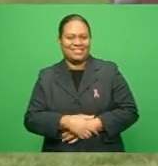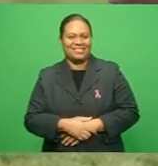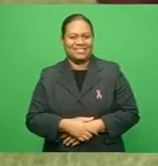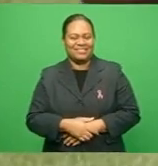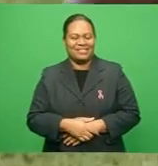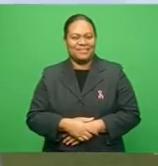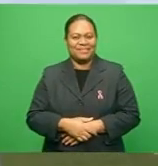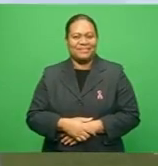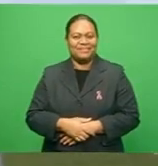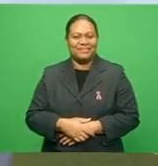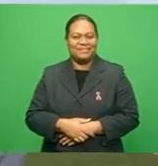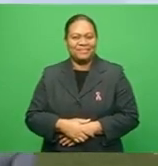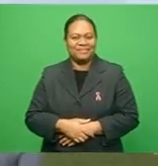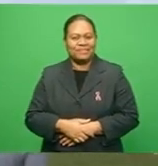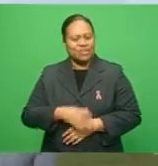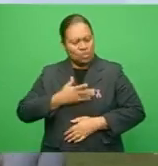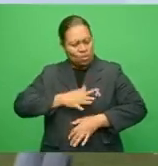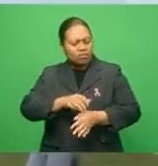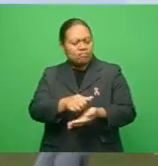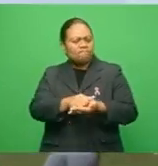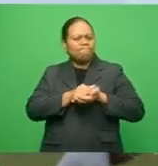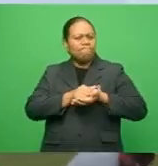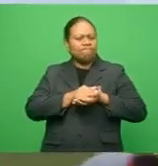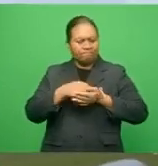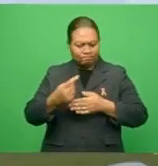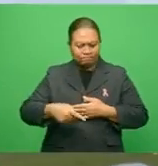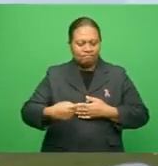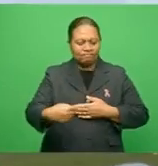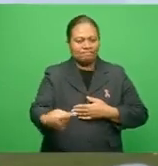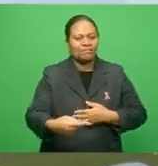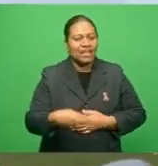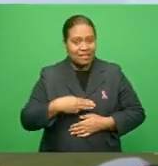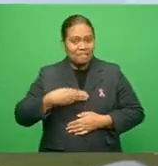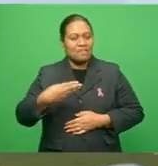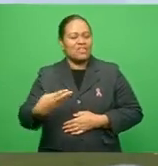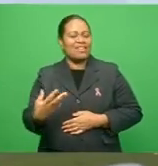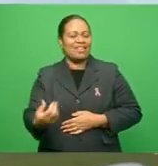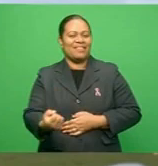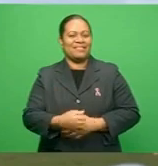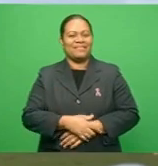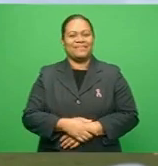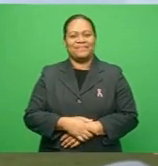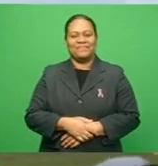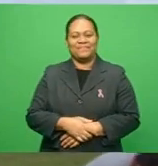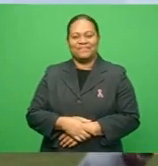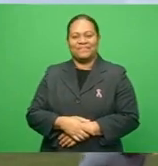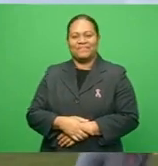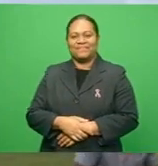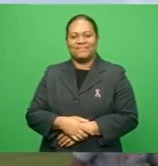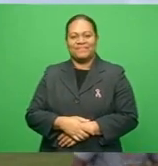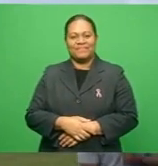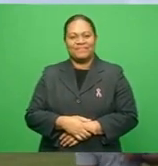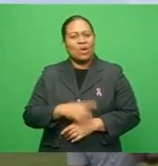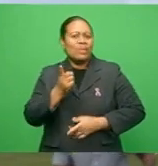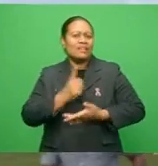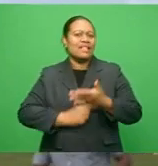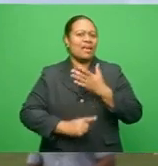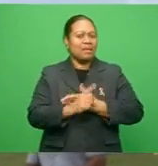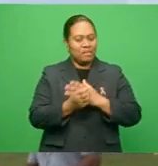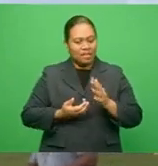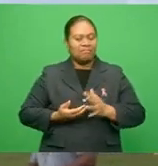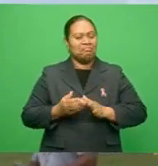to maintain that the mission that we had going through for